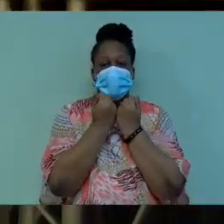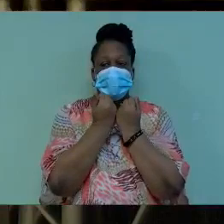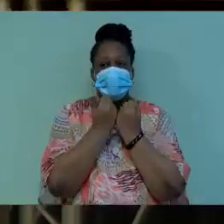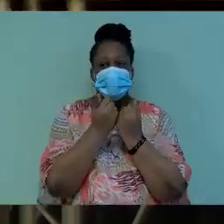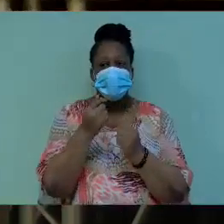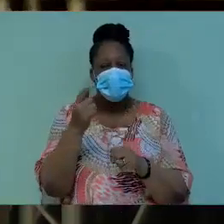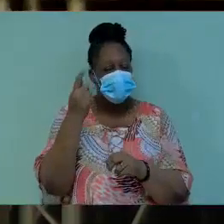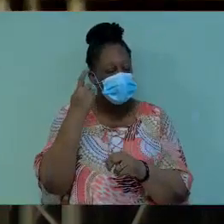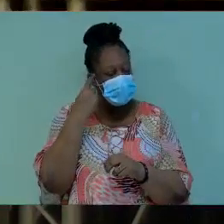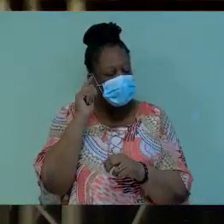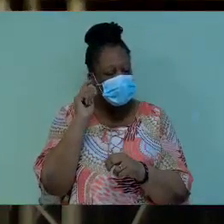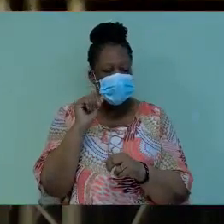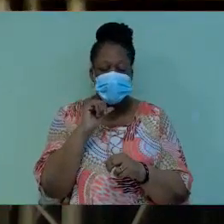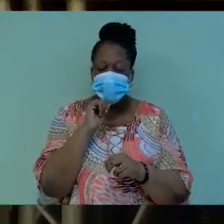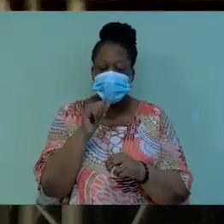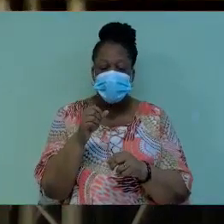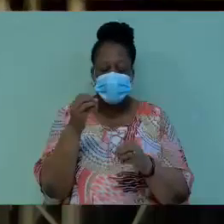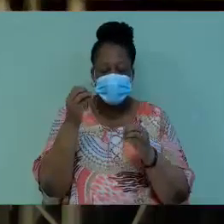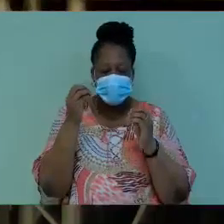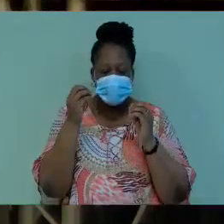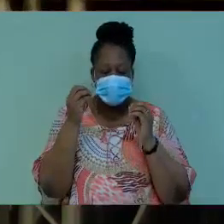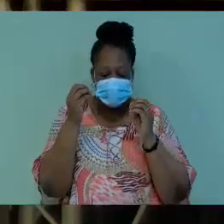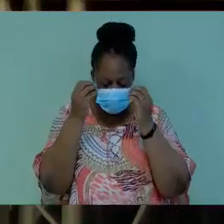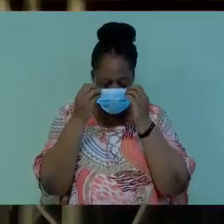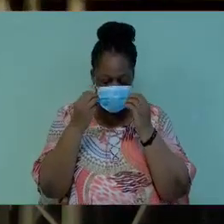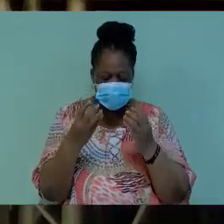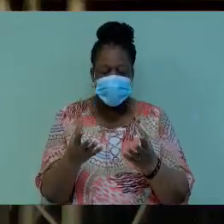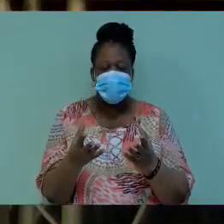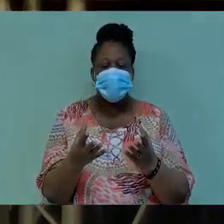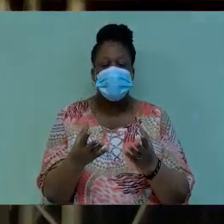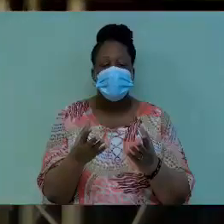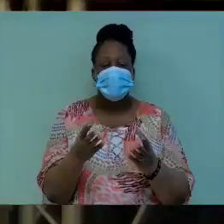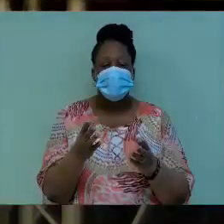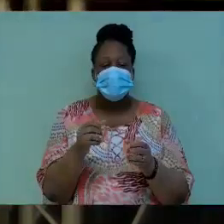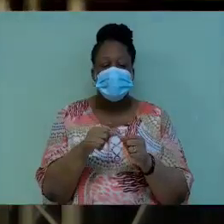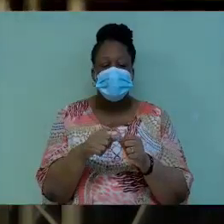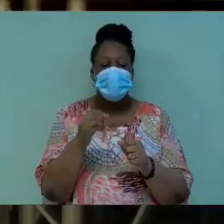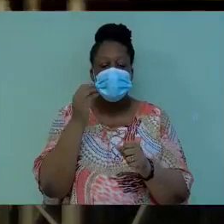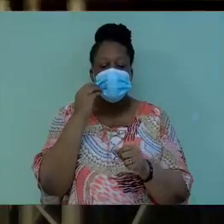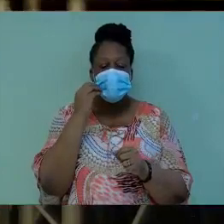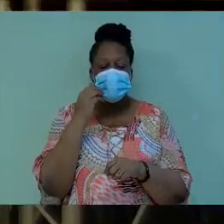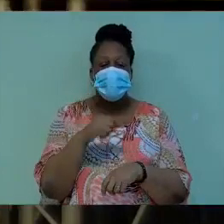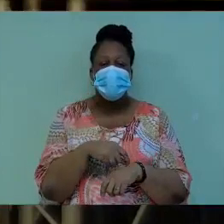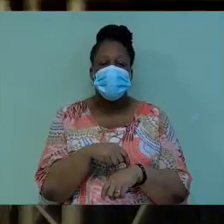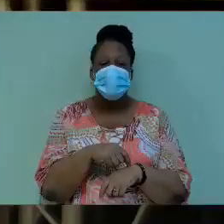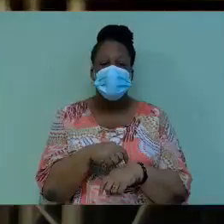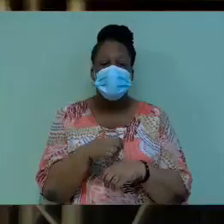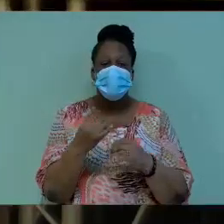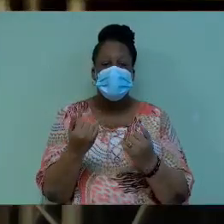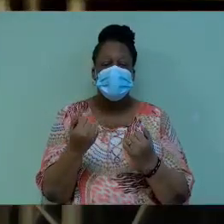breach of the curfew, bringing the total number today to 128